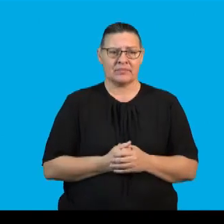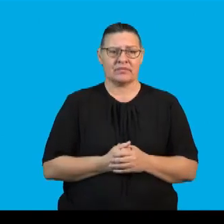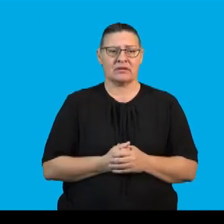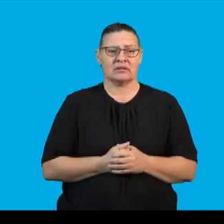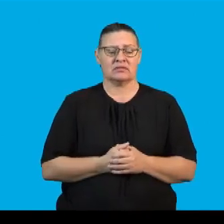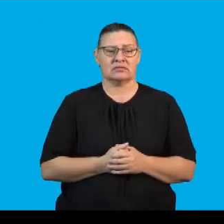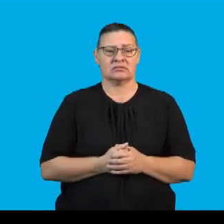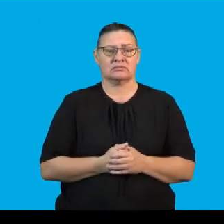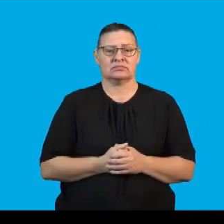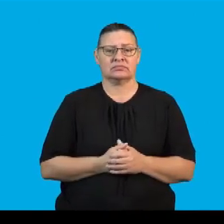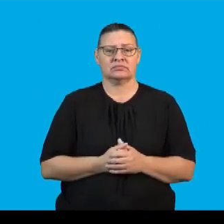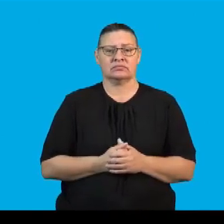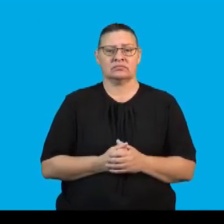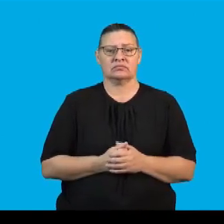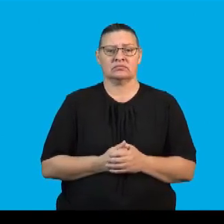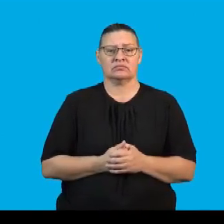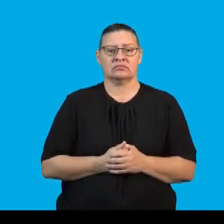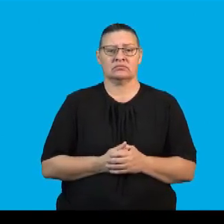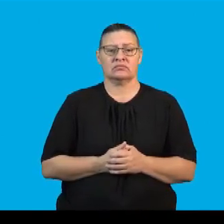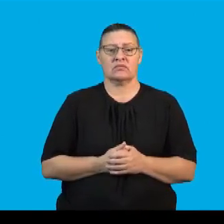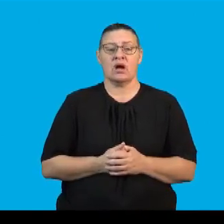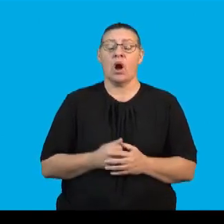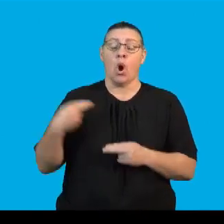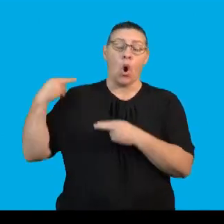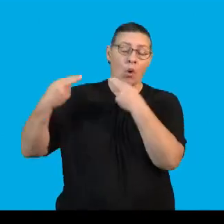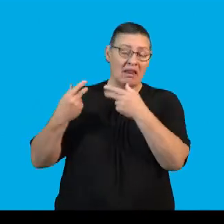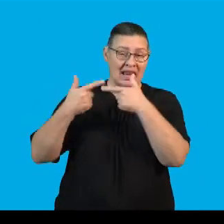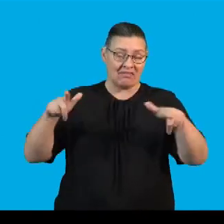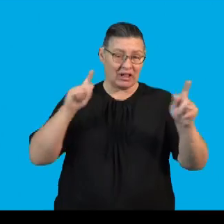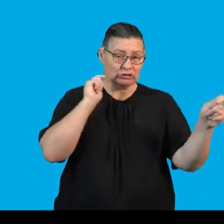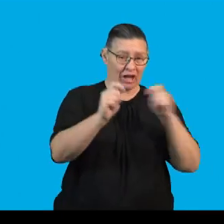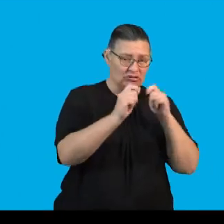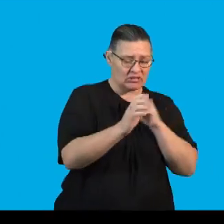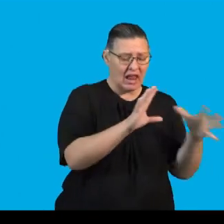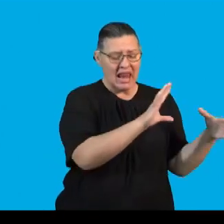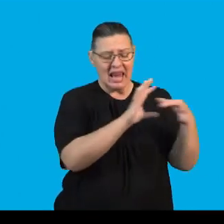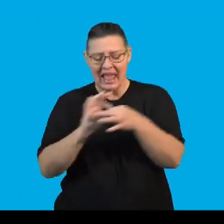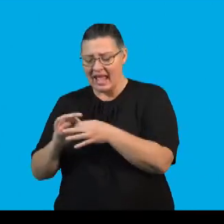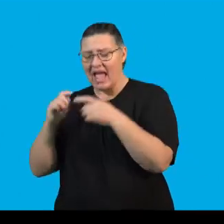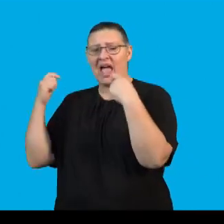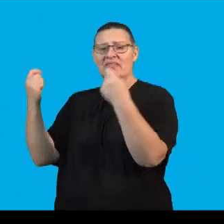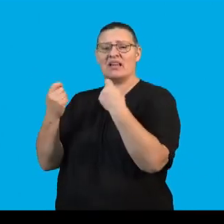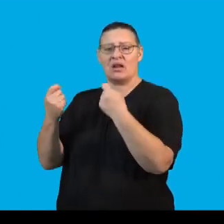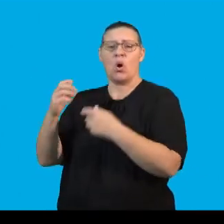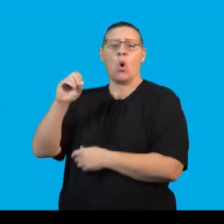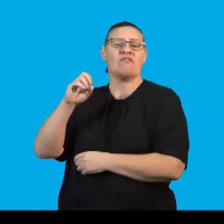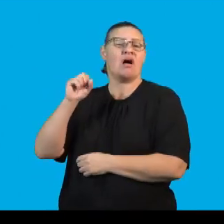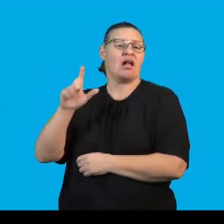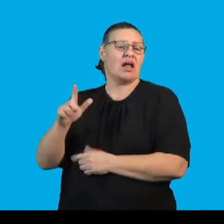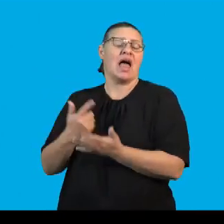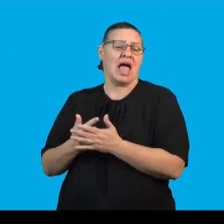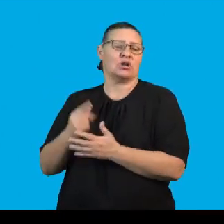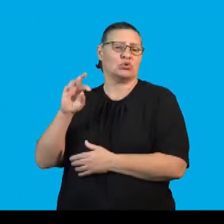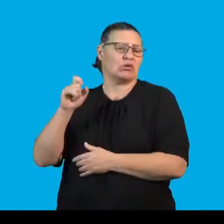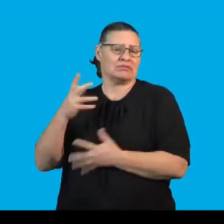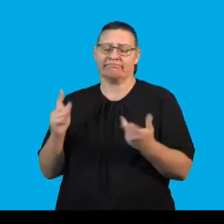situations, and they will not be able to link changes in hormone level to events in ovary